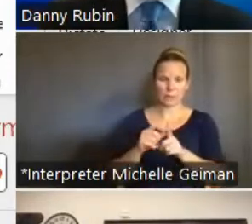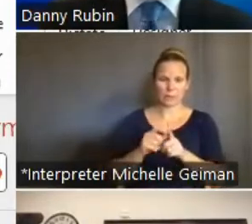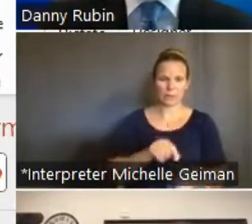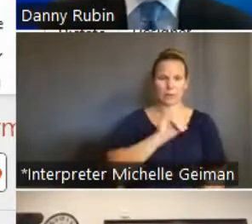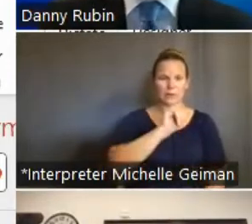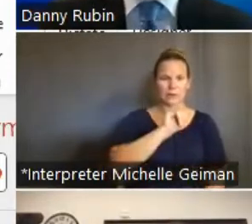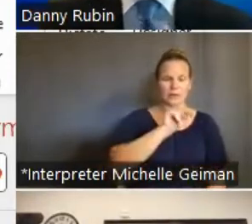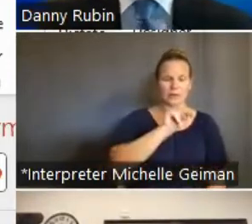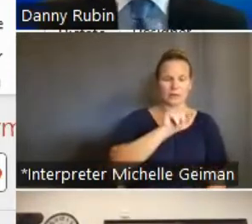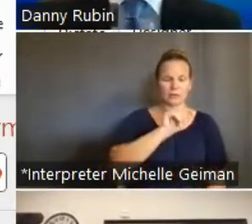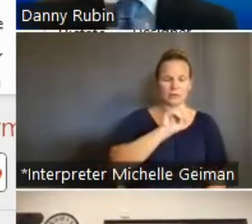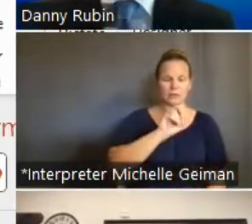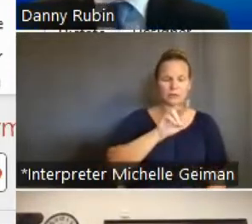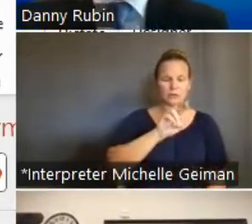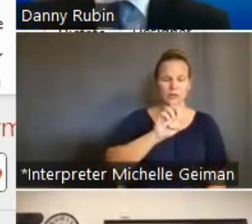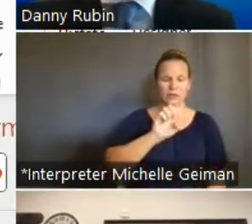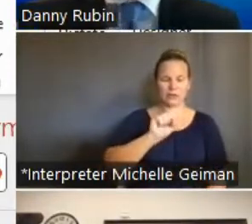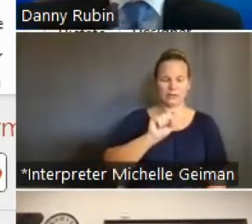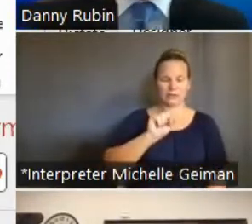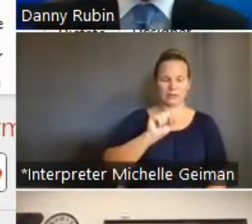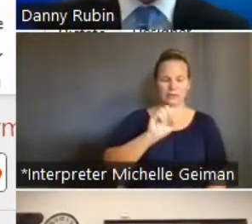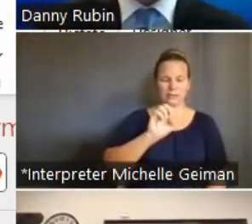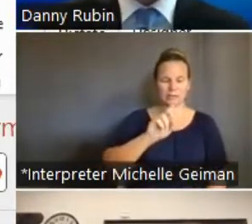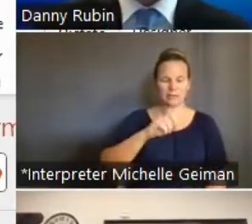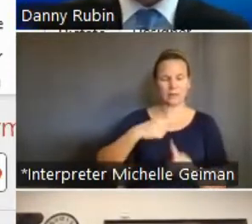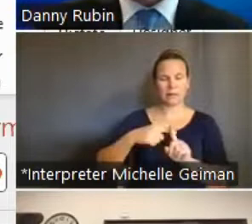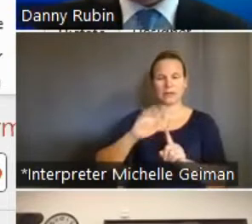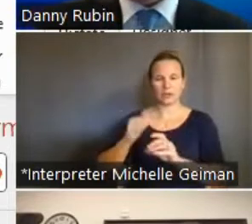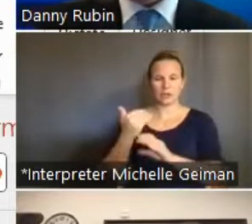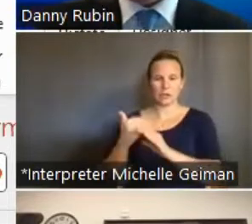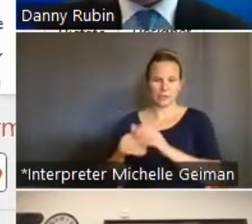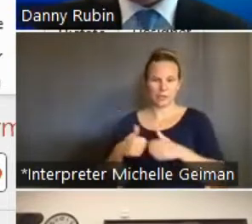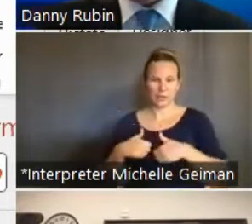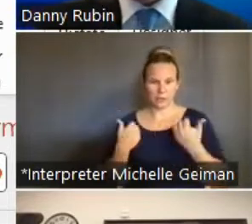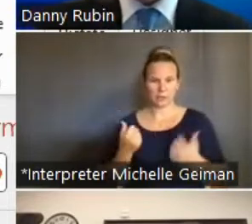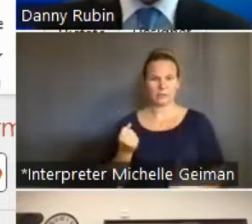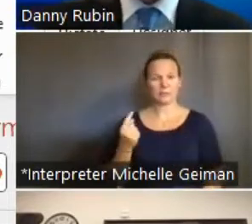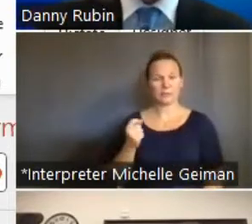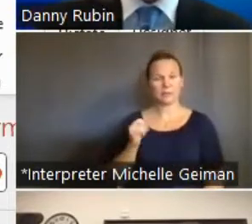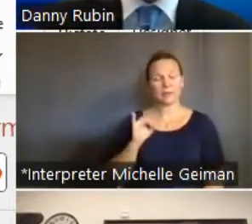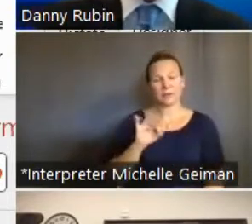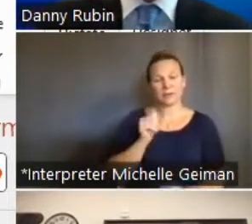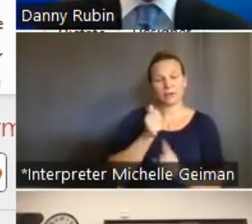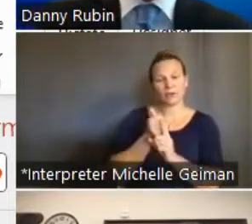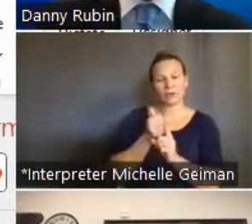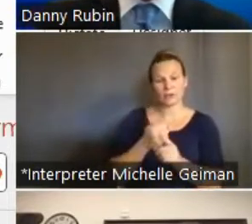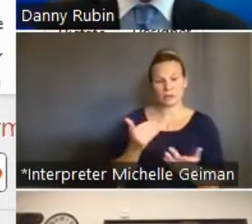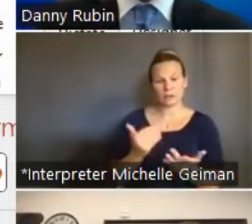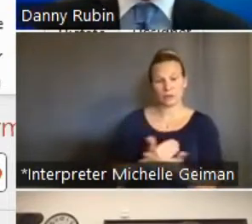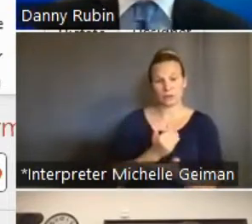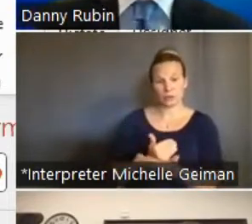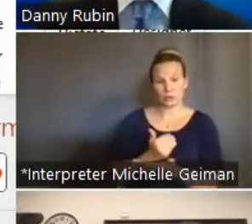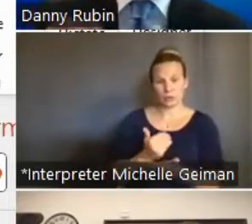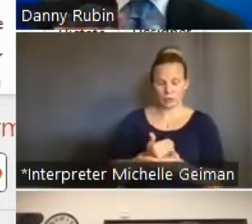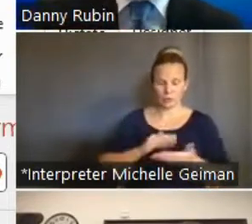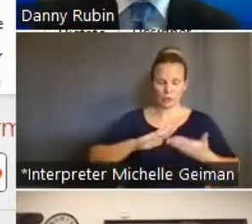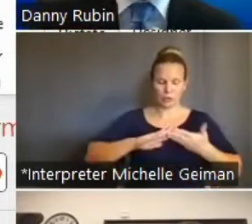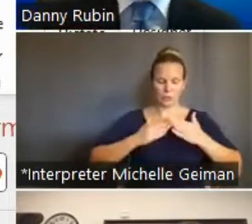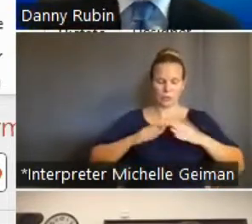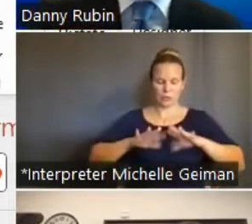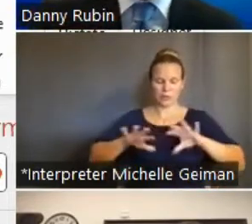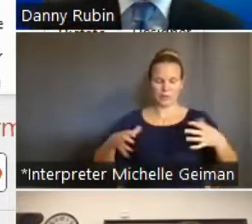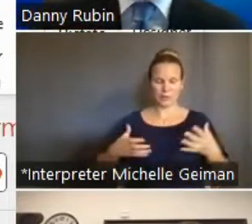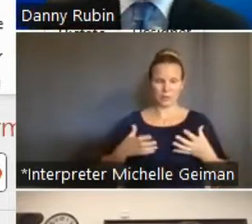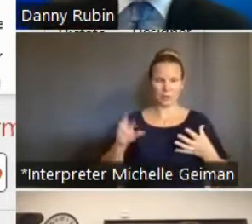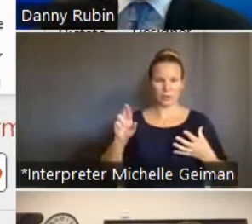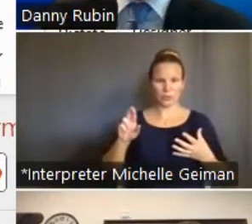address. And for those who are new to the Rubin community, we like to reach